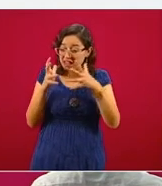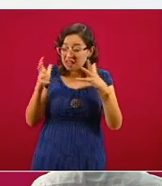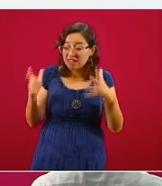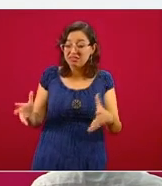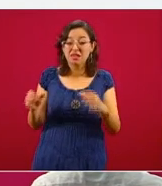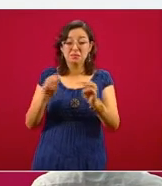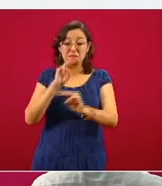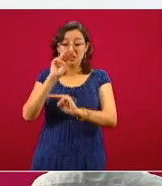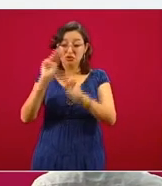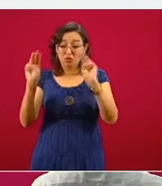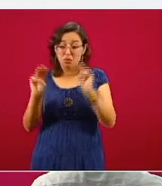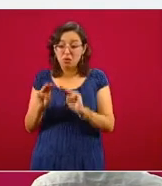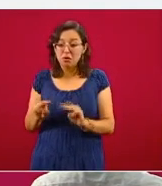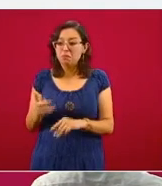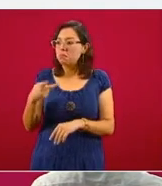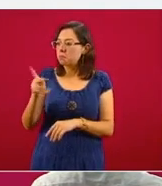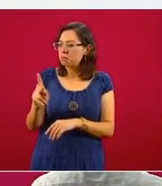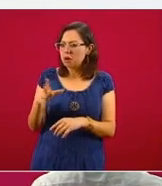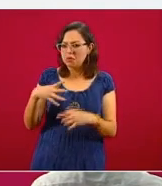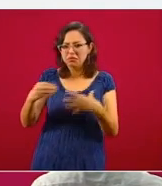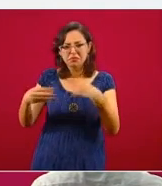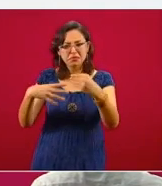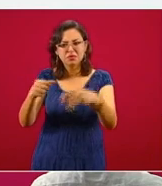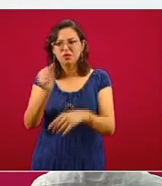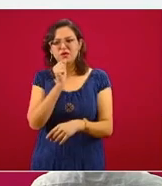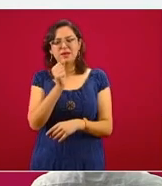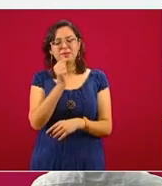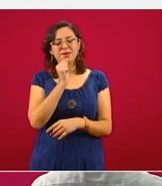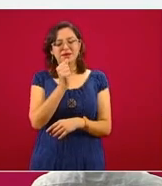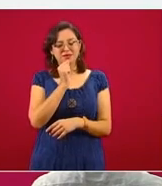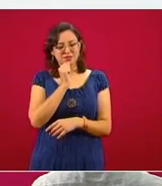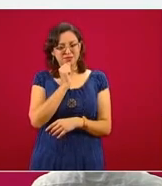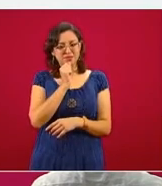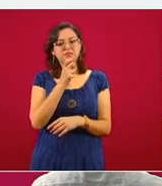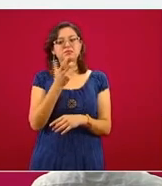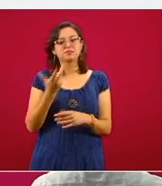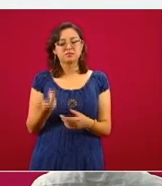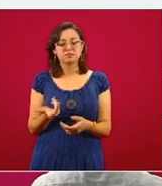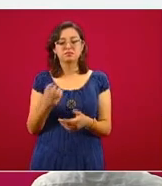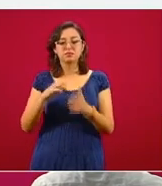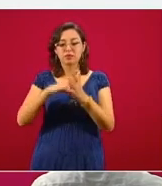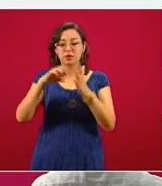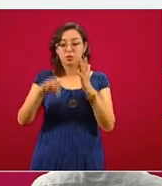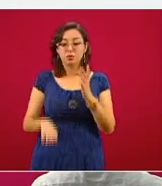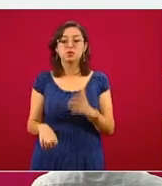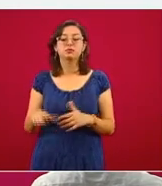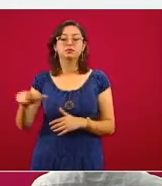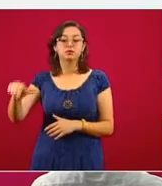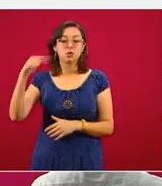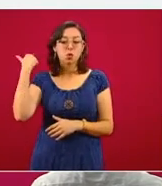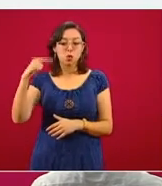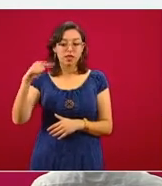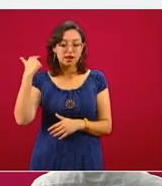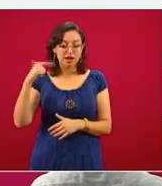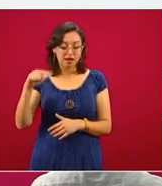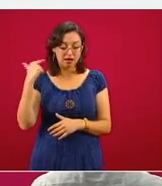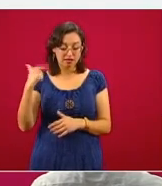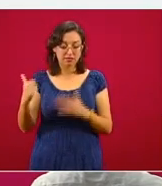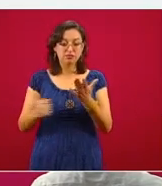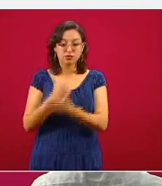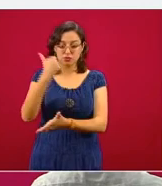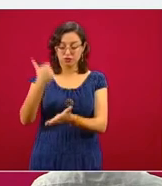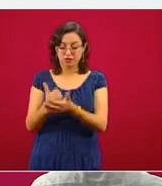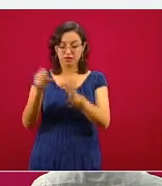areas that being, even though they are very big metropolitan areas, they haven't